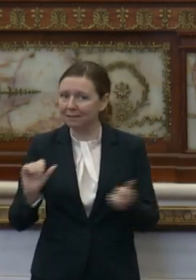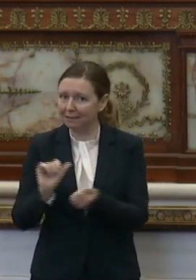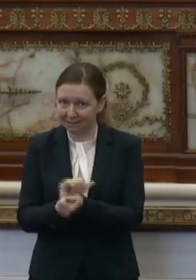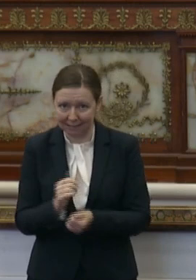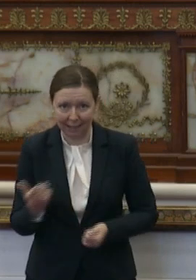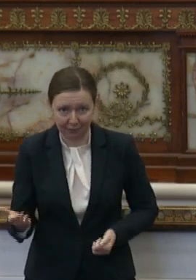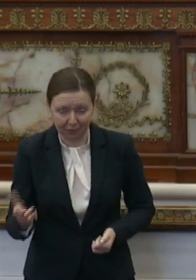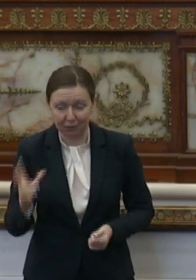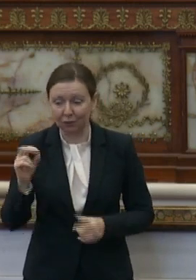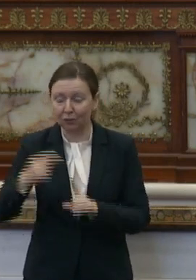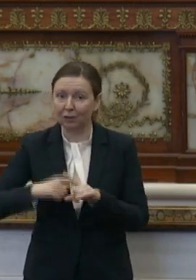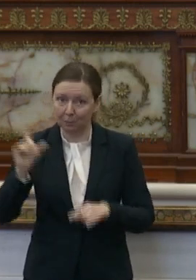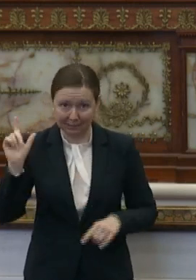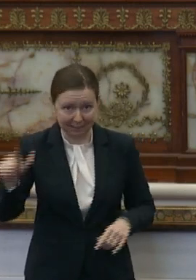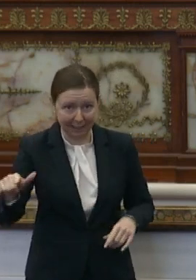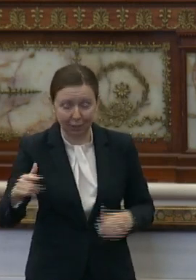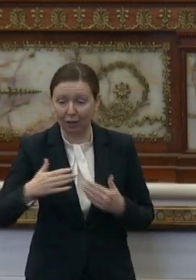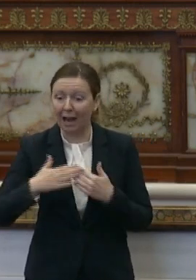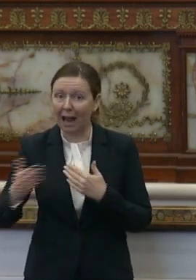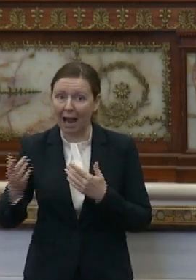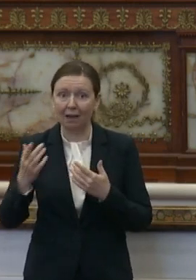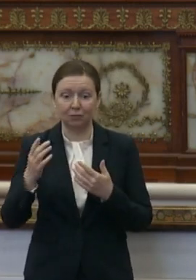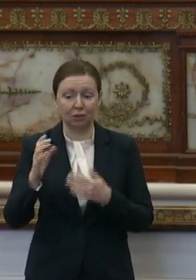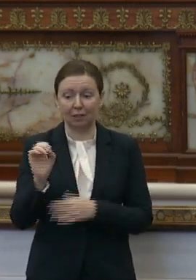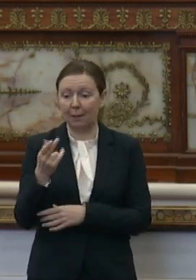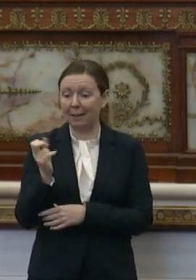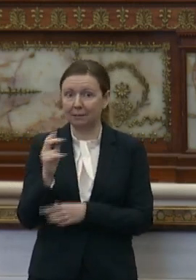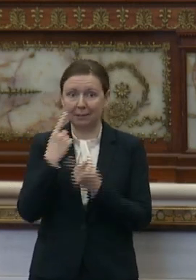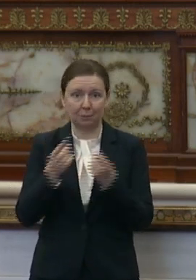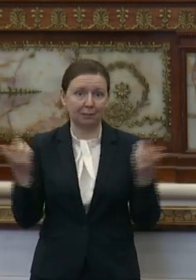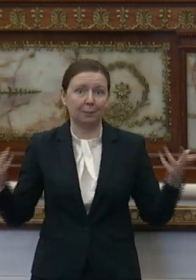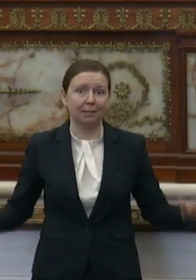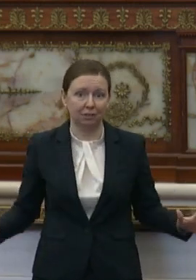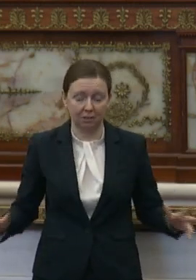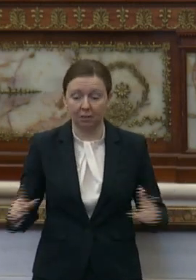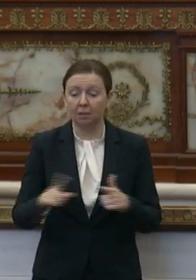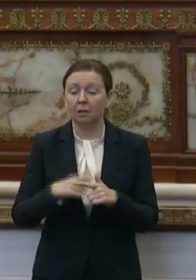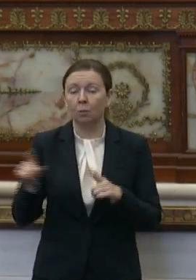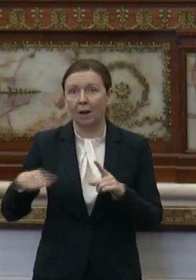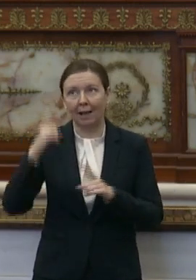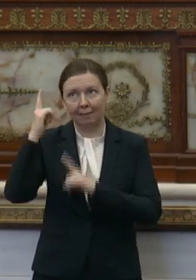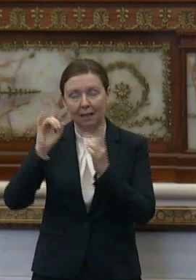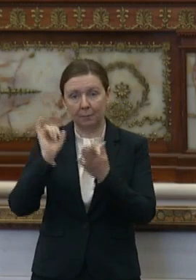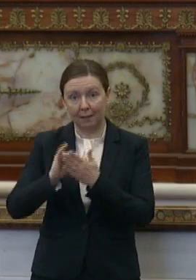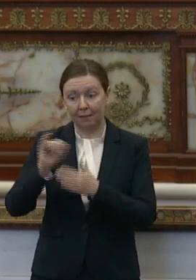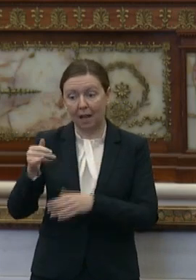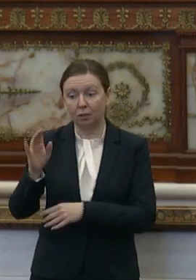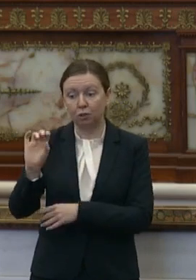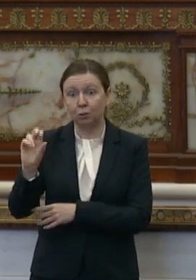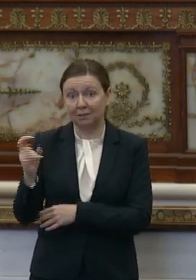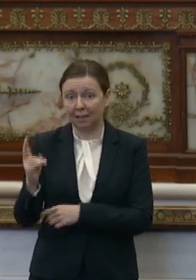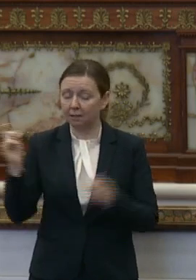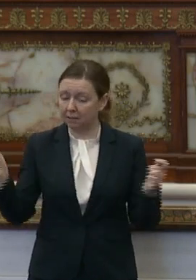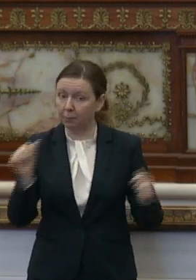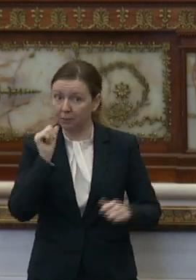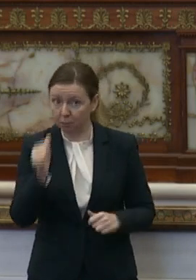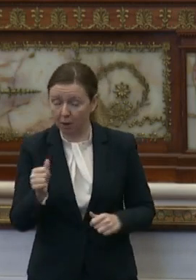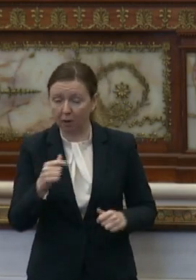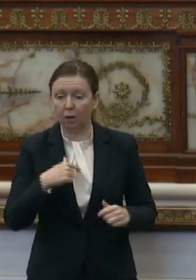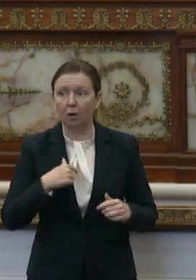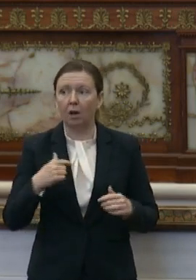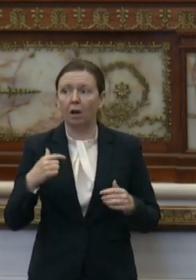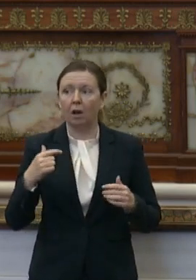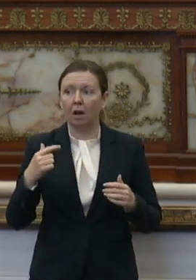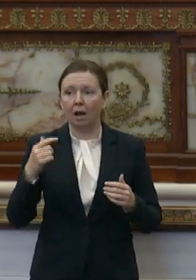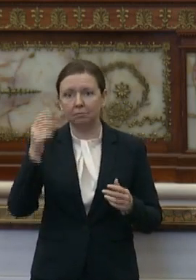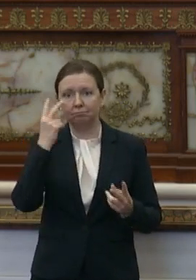enslaved 30 months later after the Emancipation Proclamation. And when I think about Juneteenth, which is going to be celebrated tomorrow, I have to think of